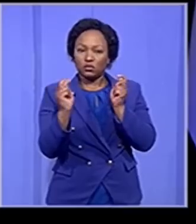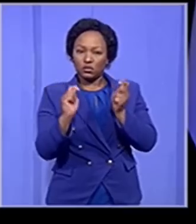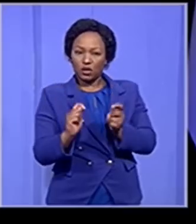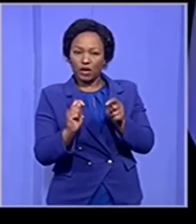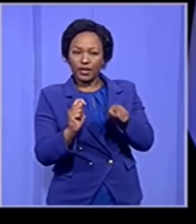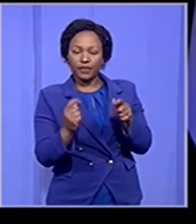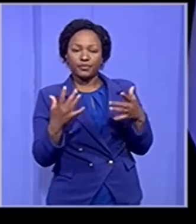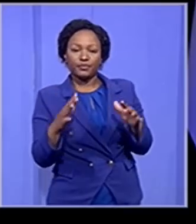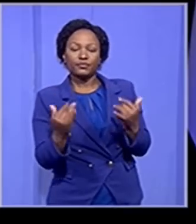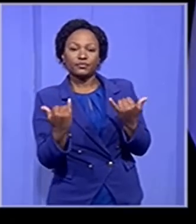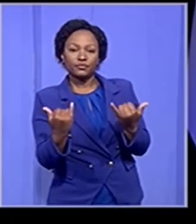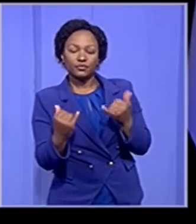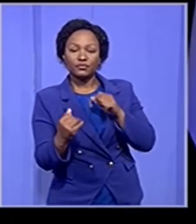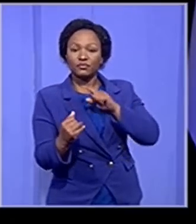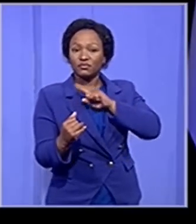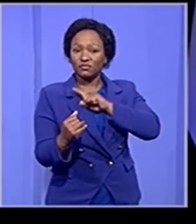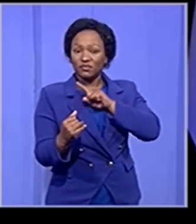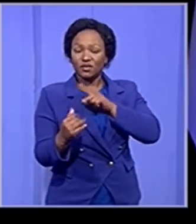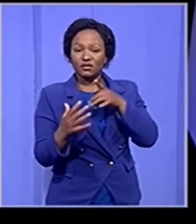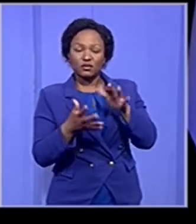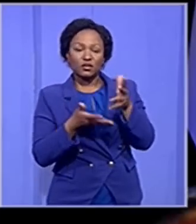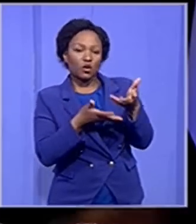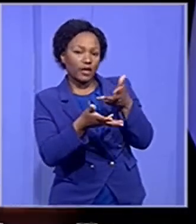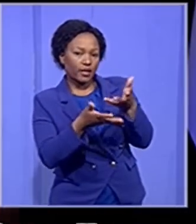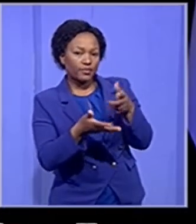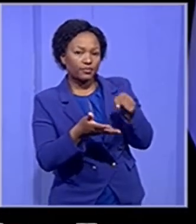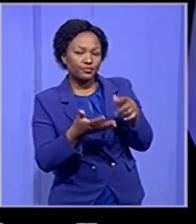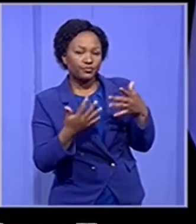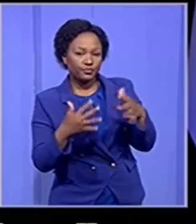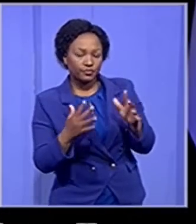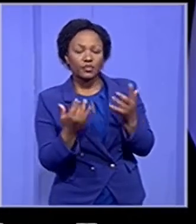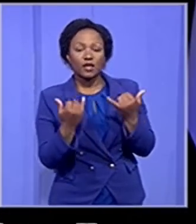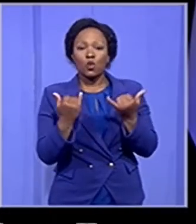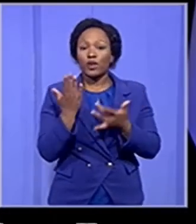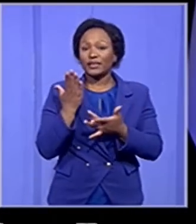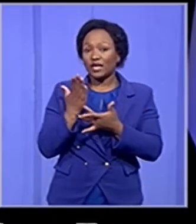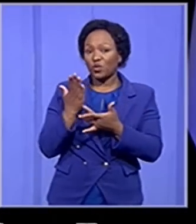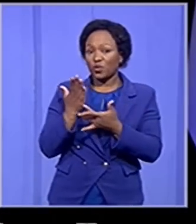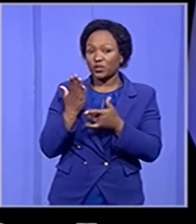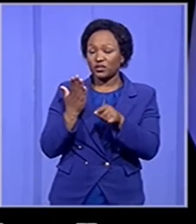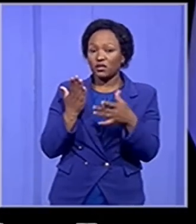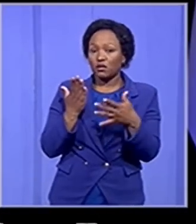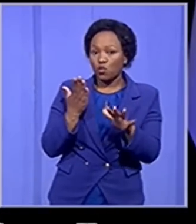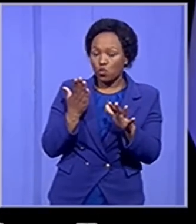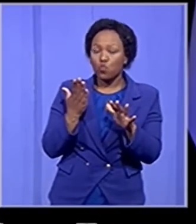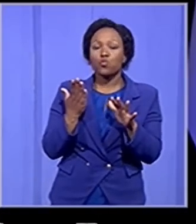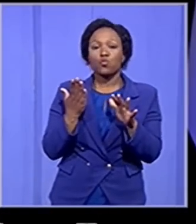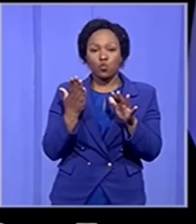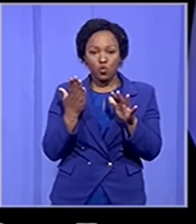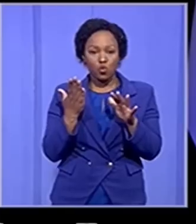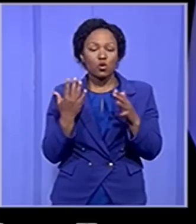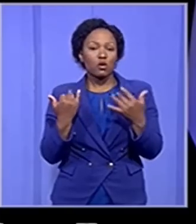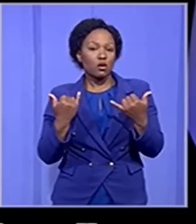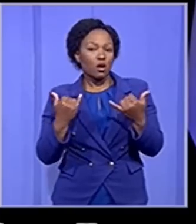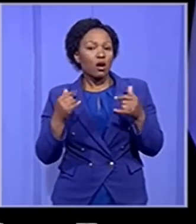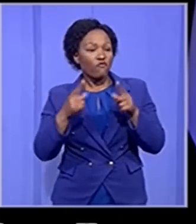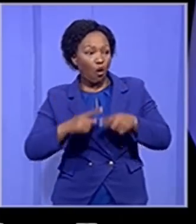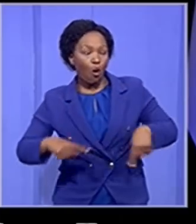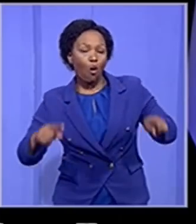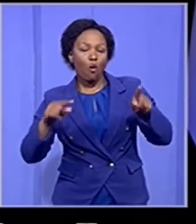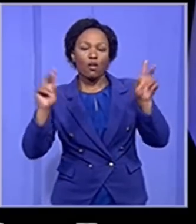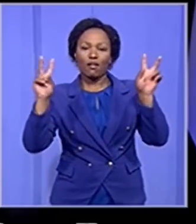structures, and engage the private sector. Technology plays a crucial role in modernize